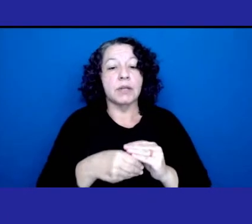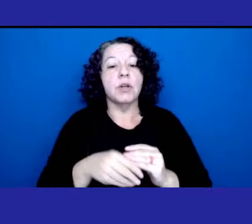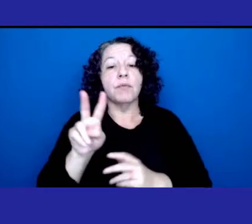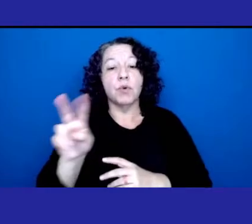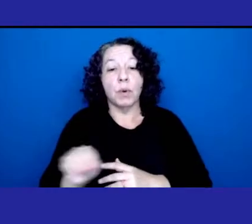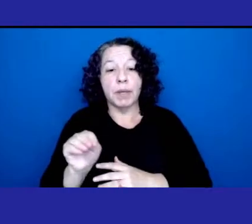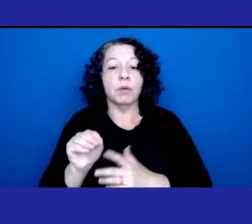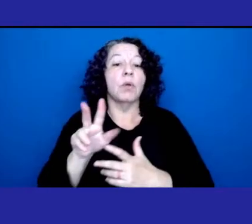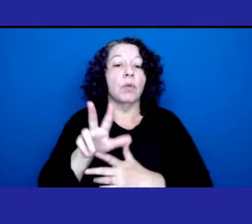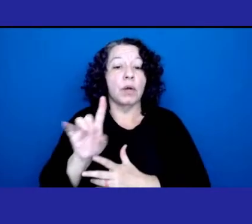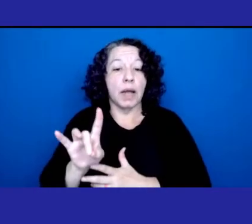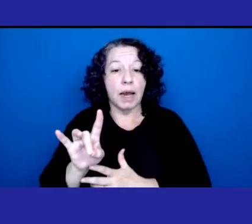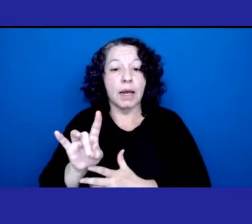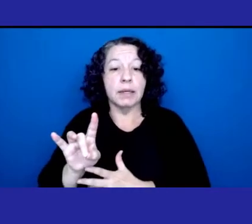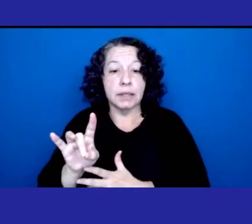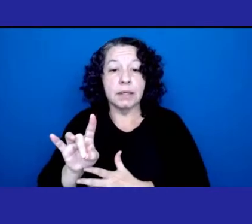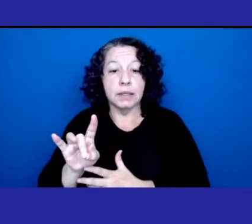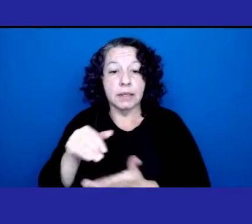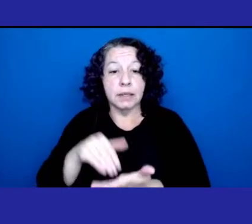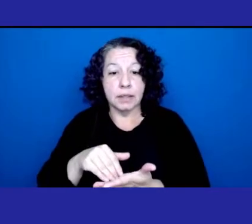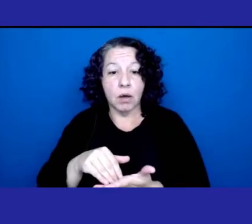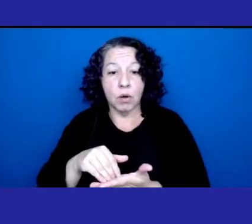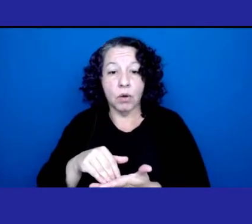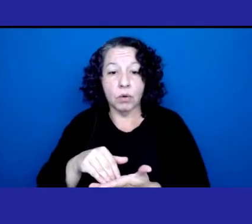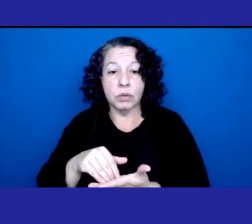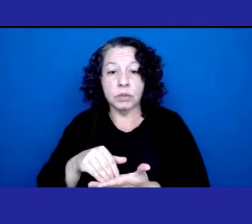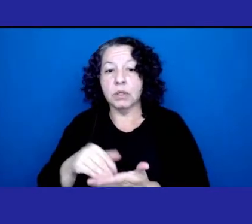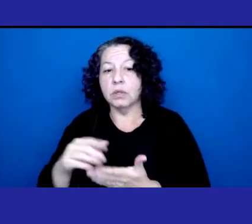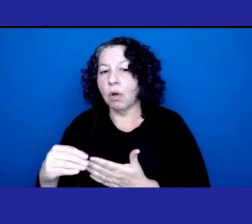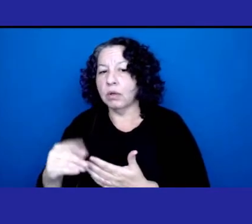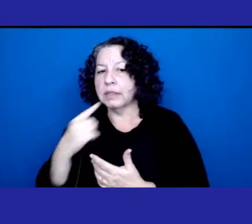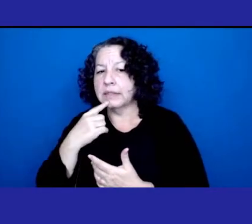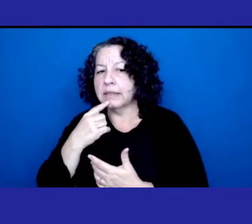$2,038,000 for a not to exceed amount of